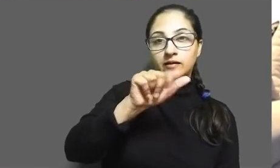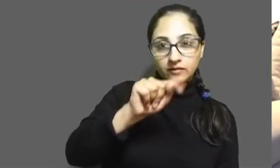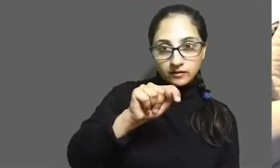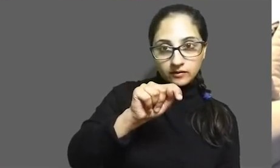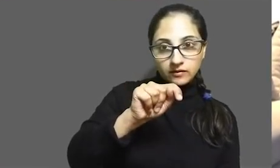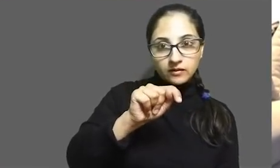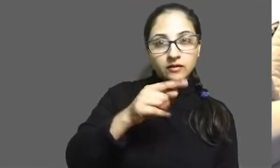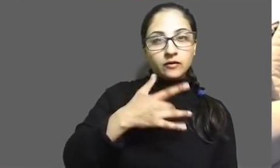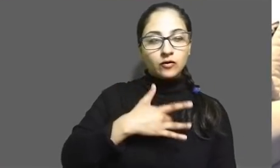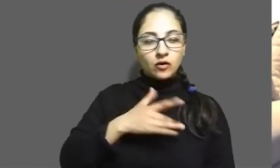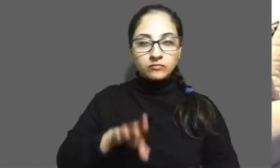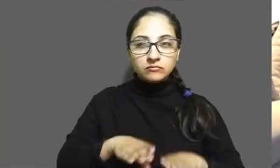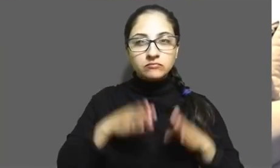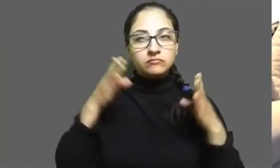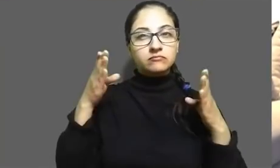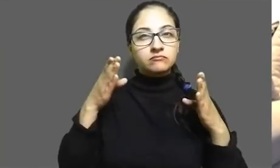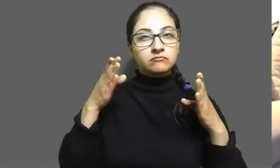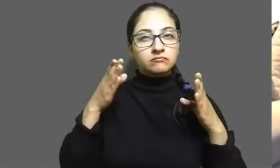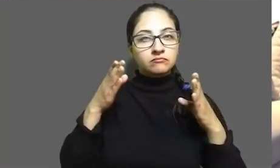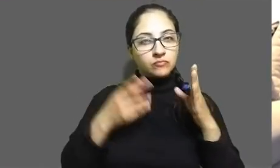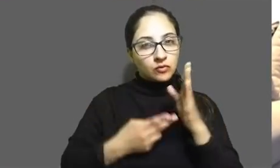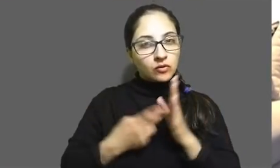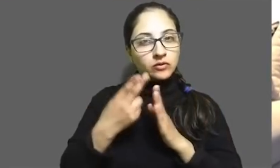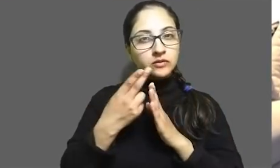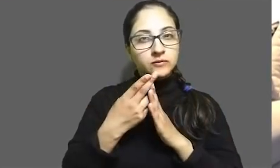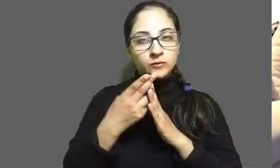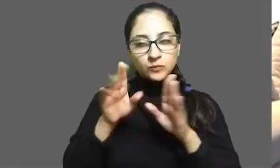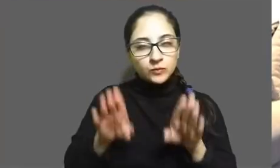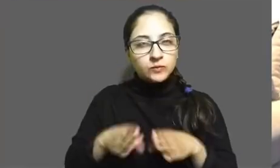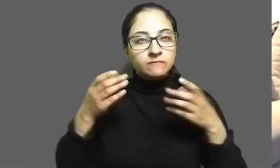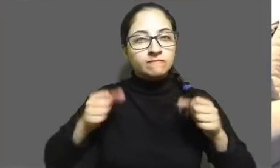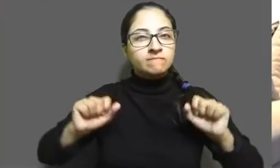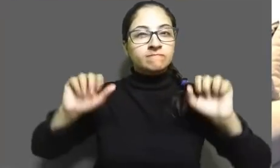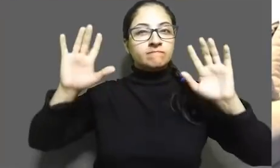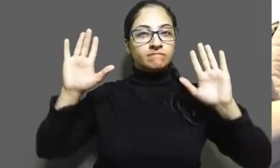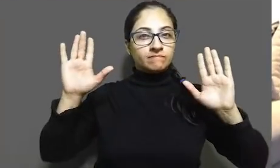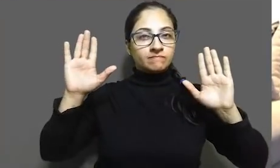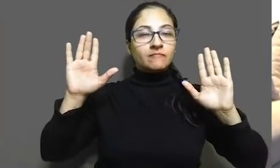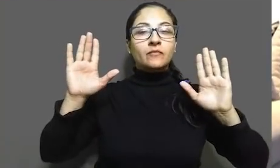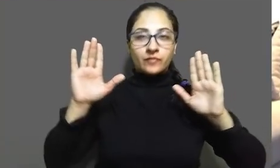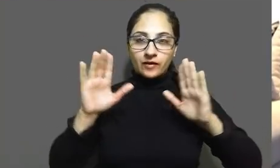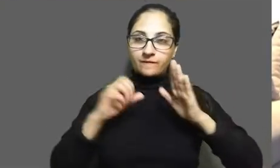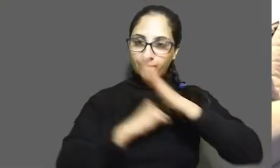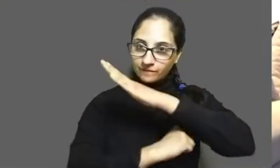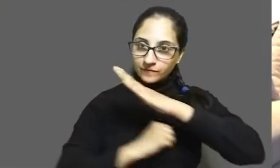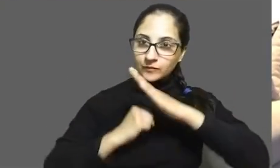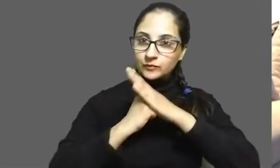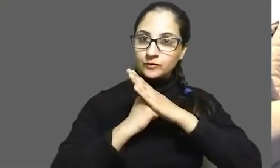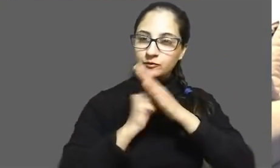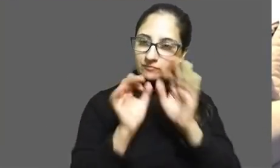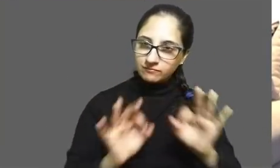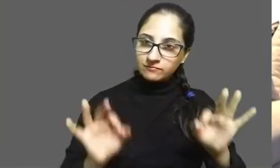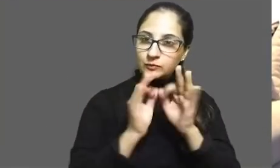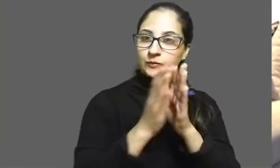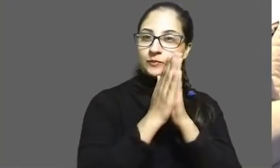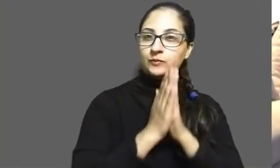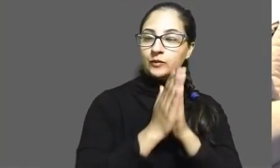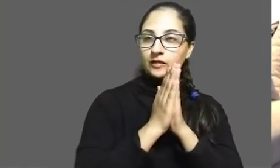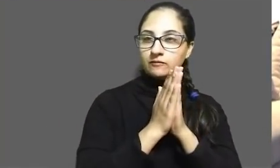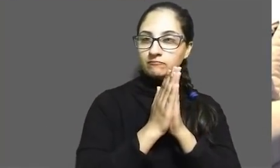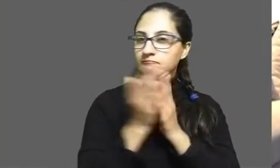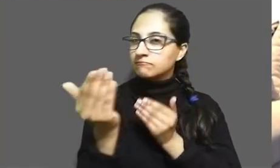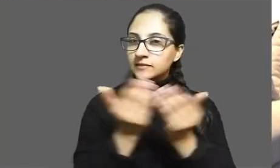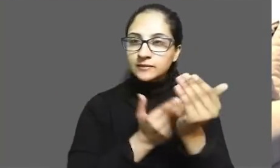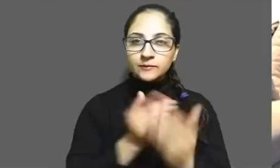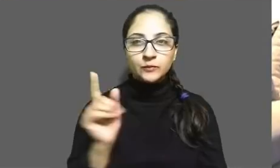homes. And so we see that niyat and sincerity, love and devotion, these are